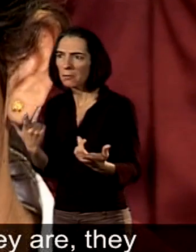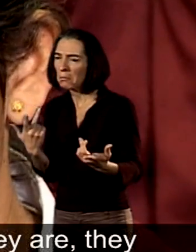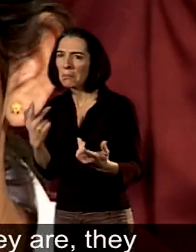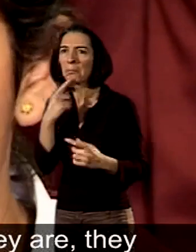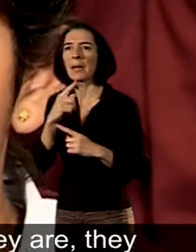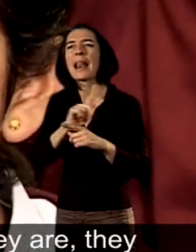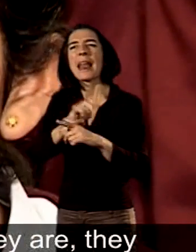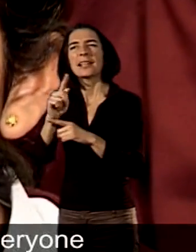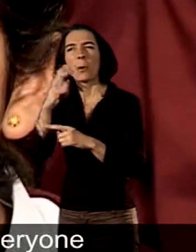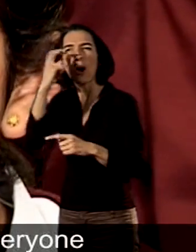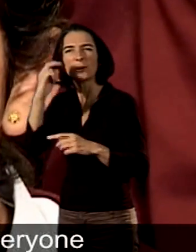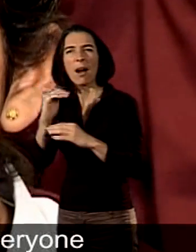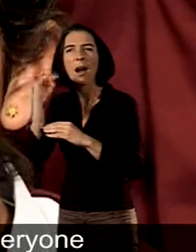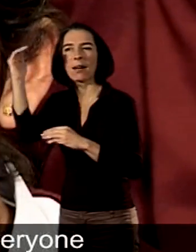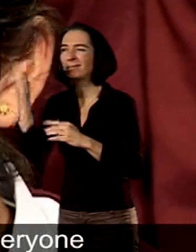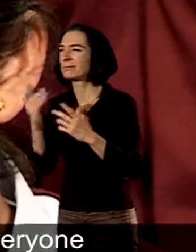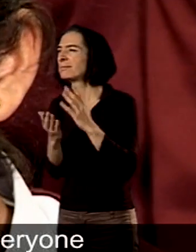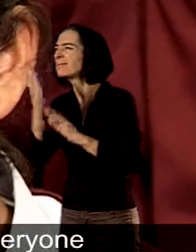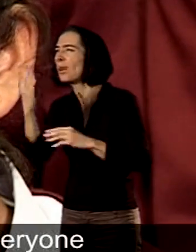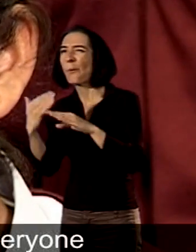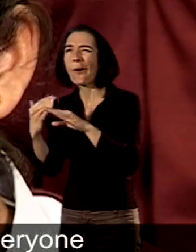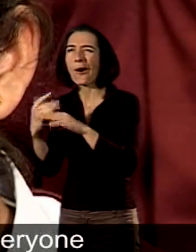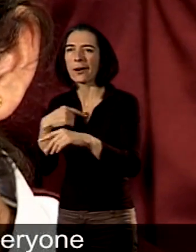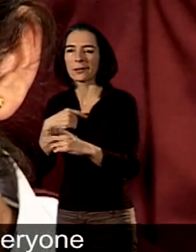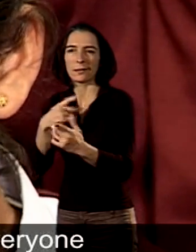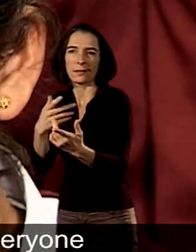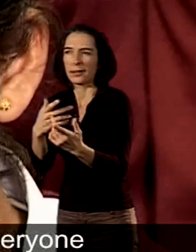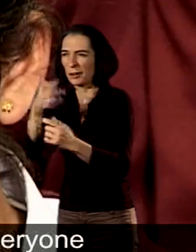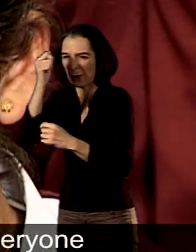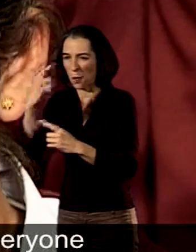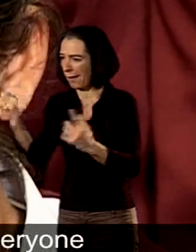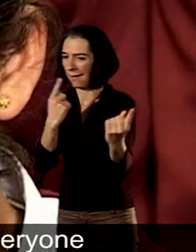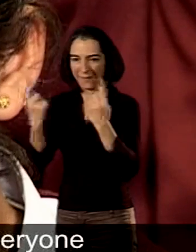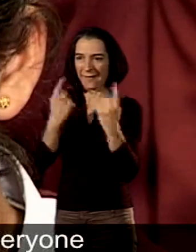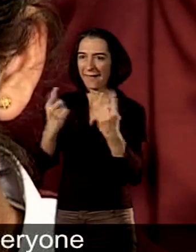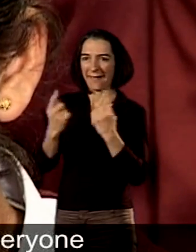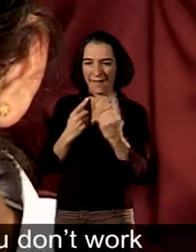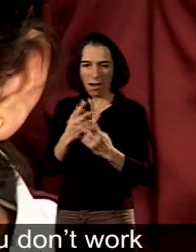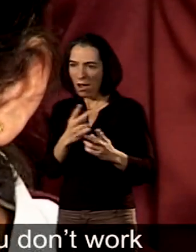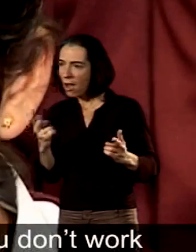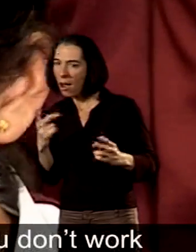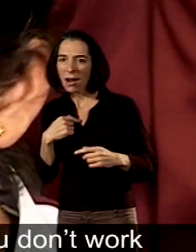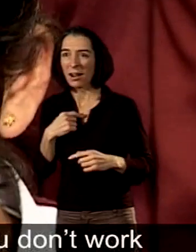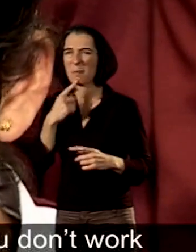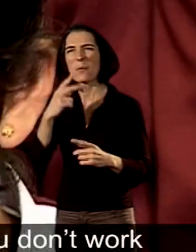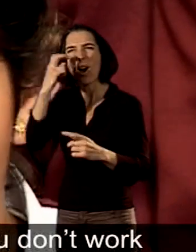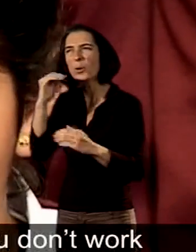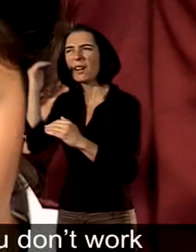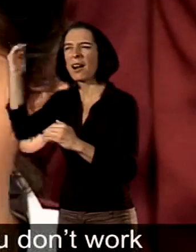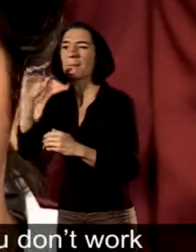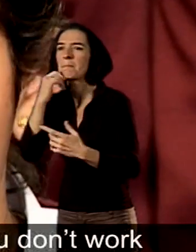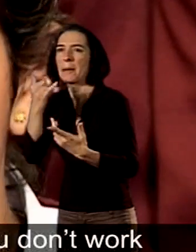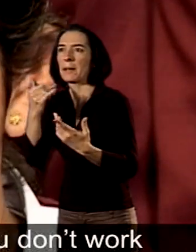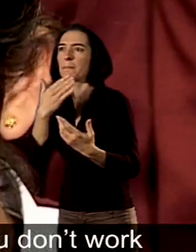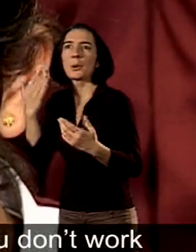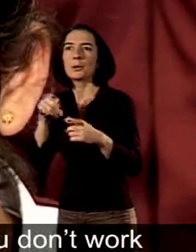say in later life when you go on to do other stuff, you know when everyone comes together, because when you're older you don't go to any special schools,